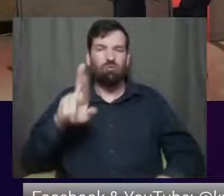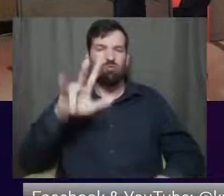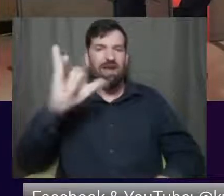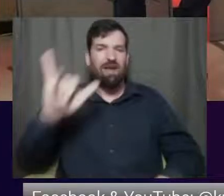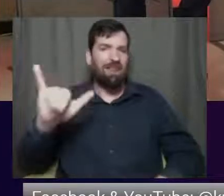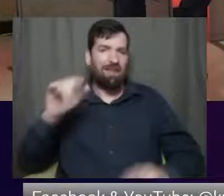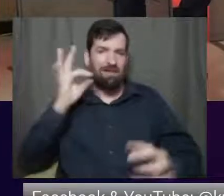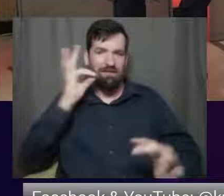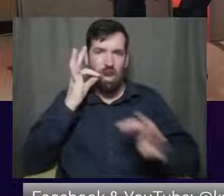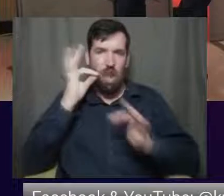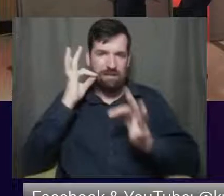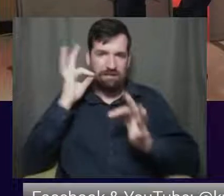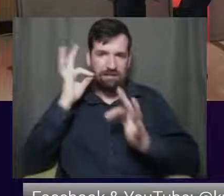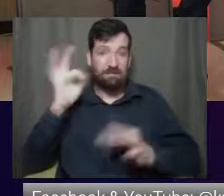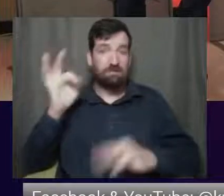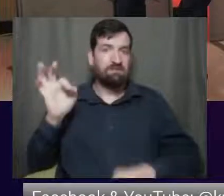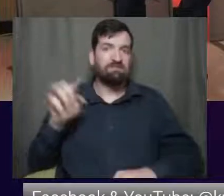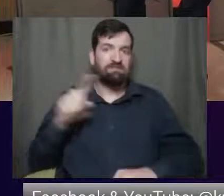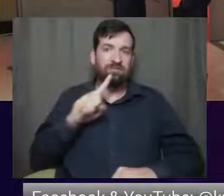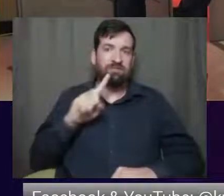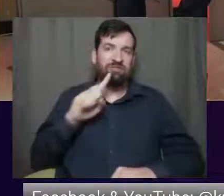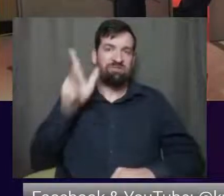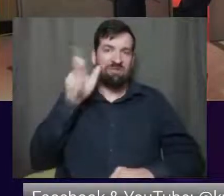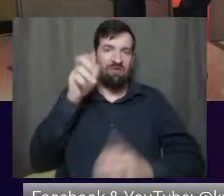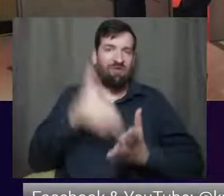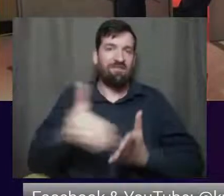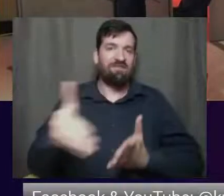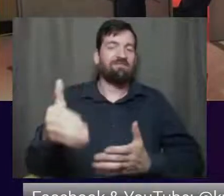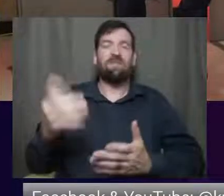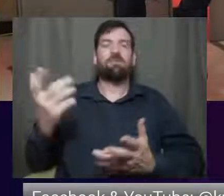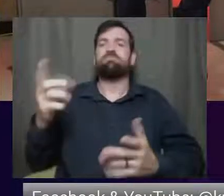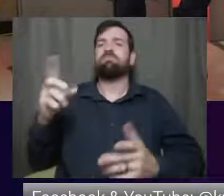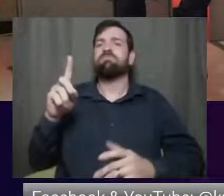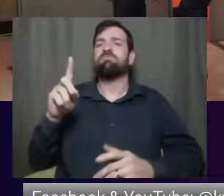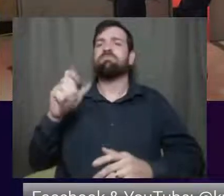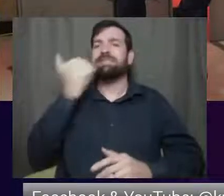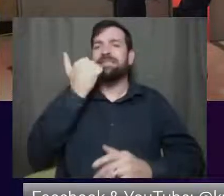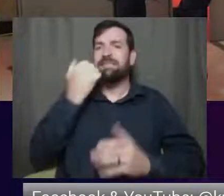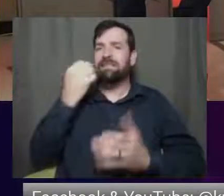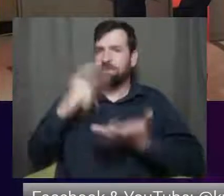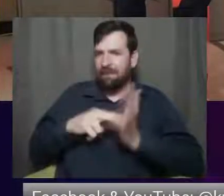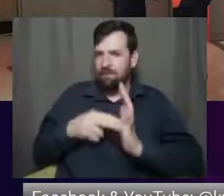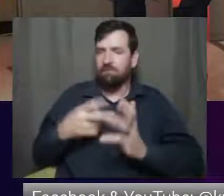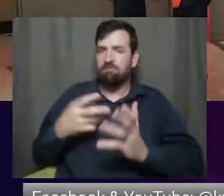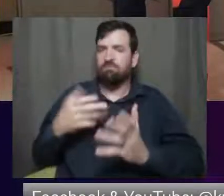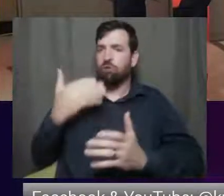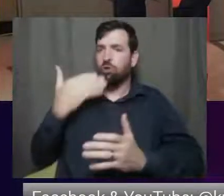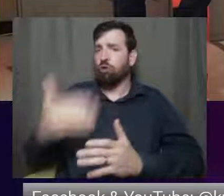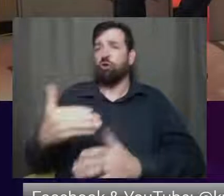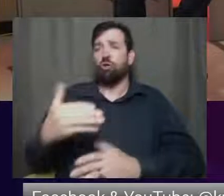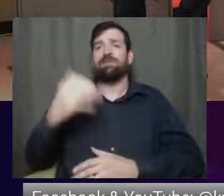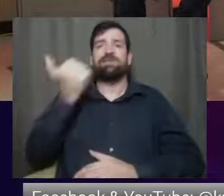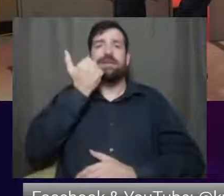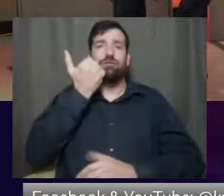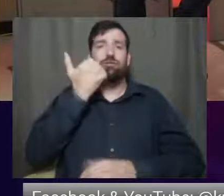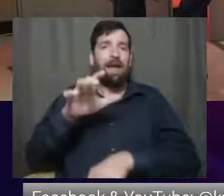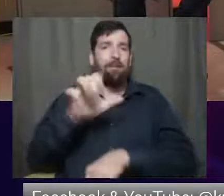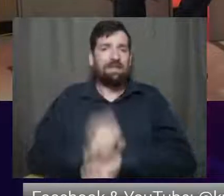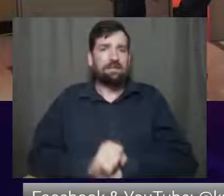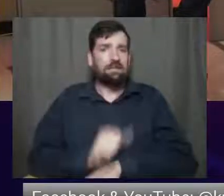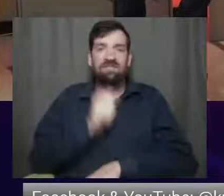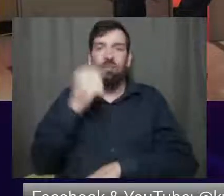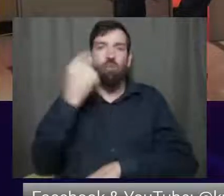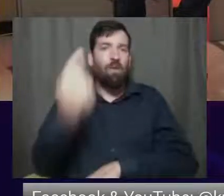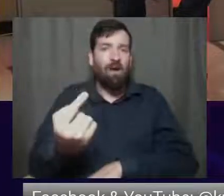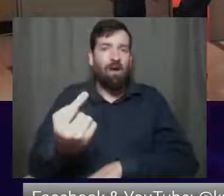sure you hear that sometimes, doctor. What do dentists mean when they say keep up good dental habits, and why you can't just practice one dental habit? You have